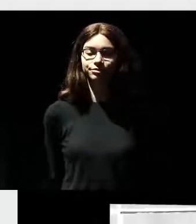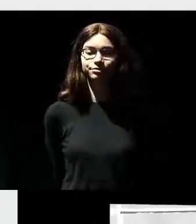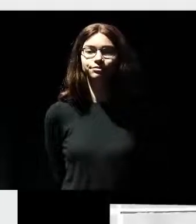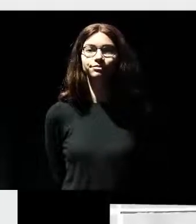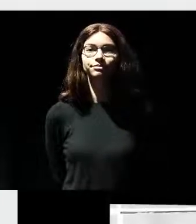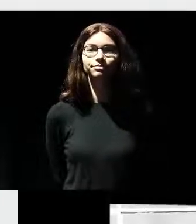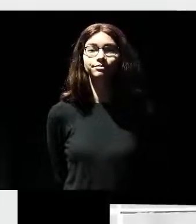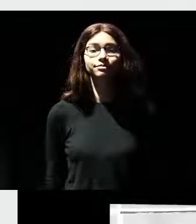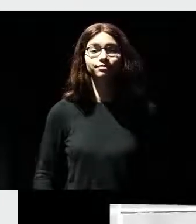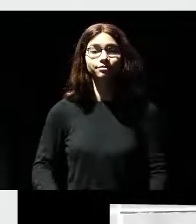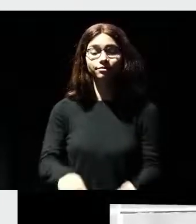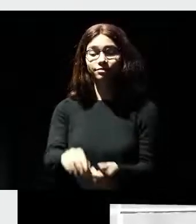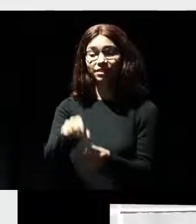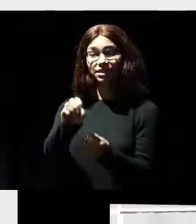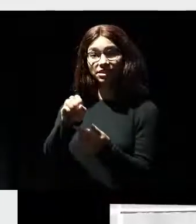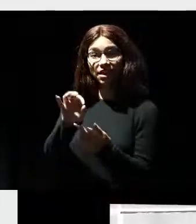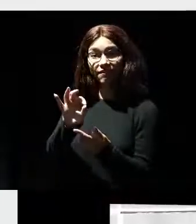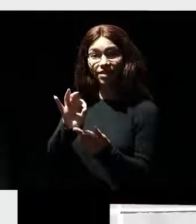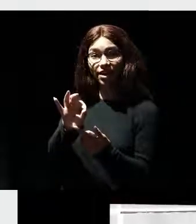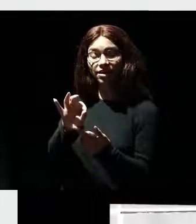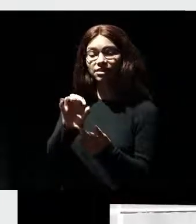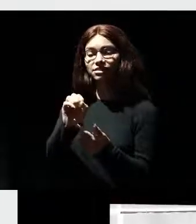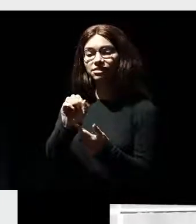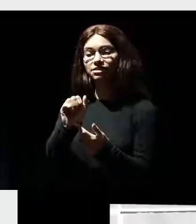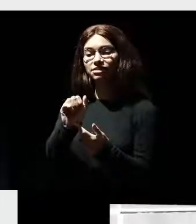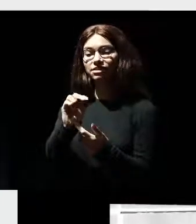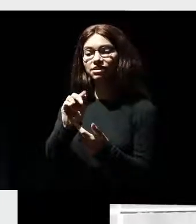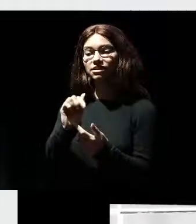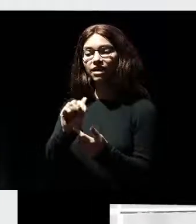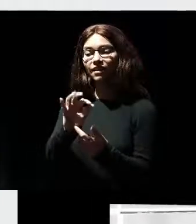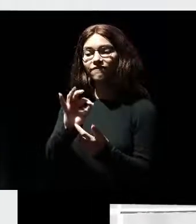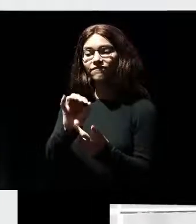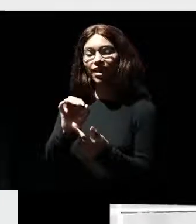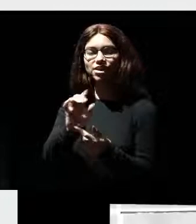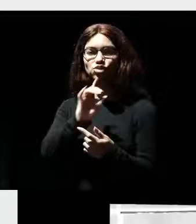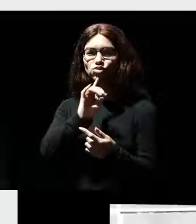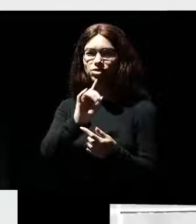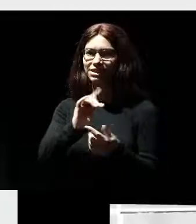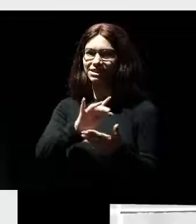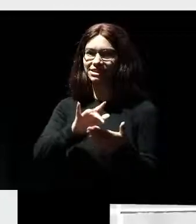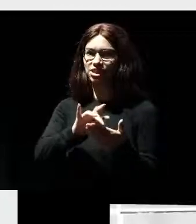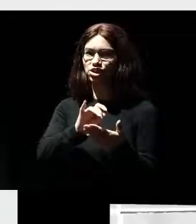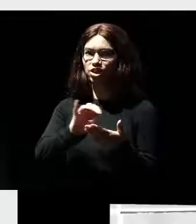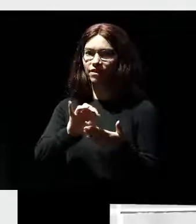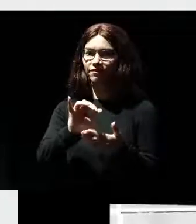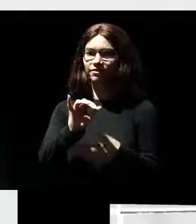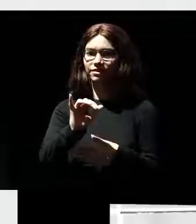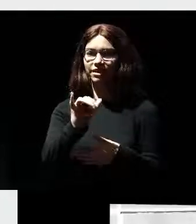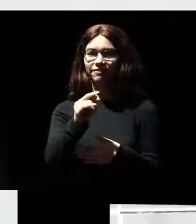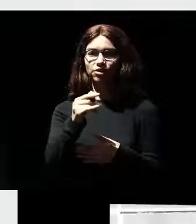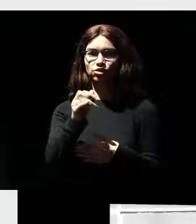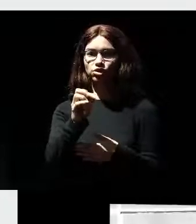One Santa Fe is really in many ways at the scale of infrastructure, but it is still a building.